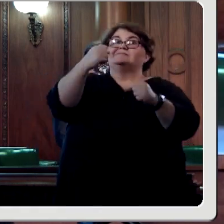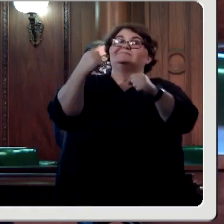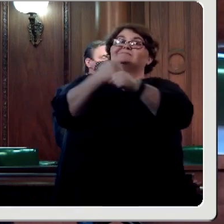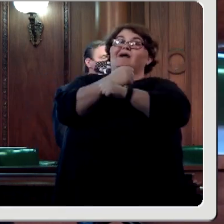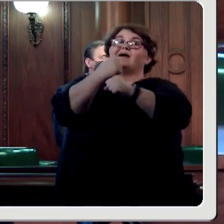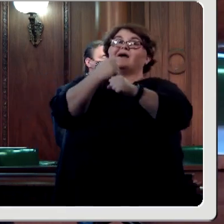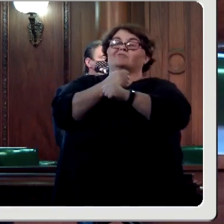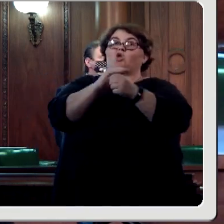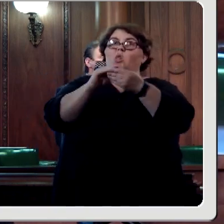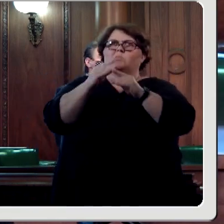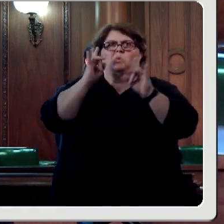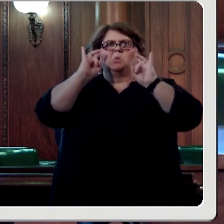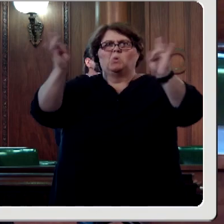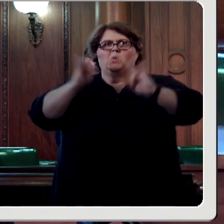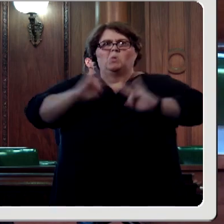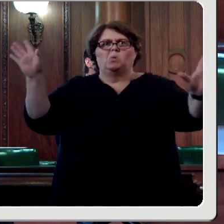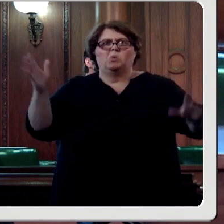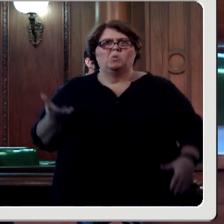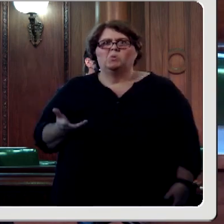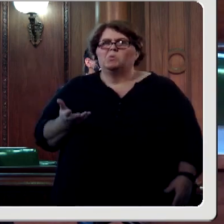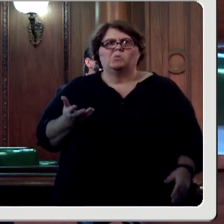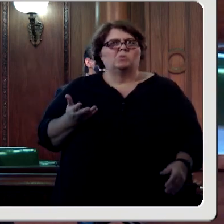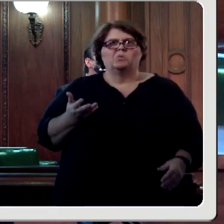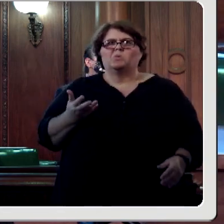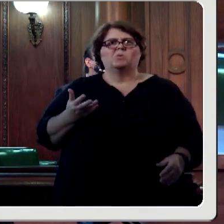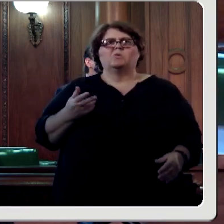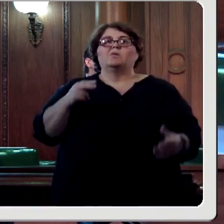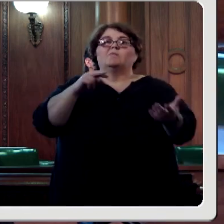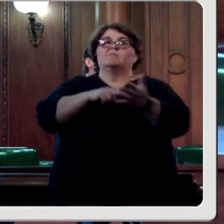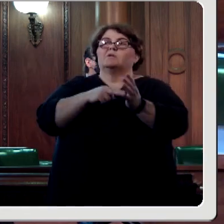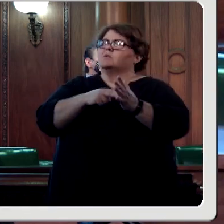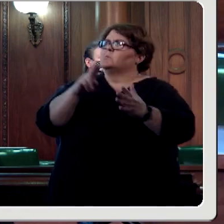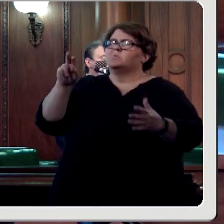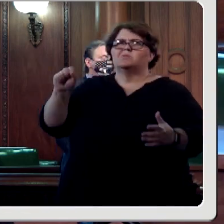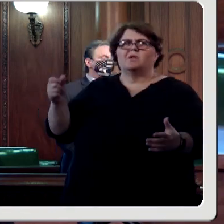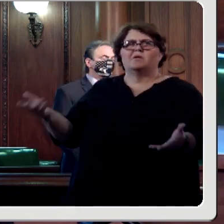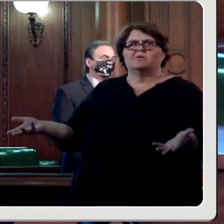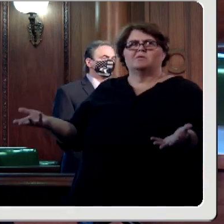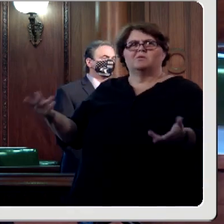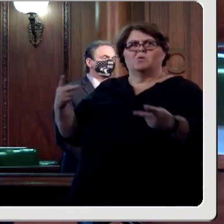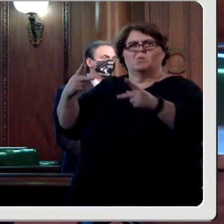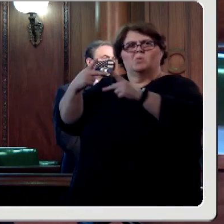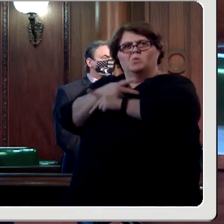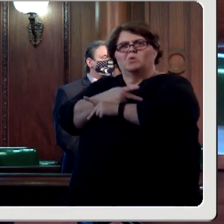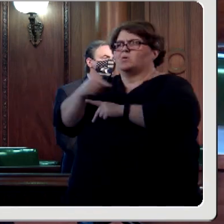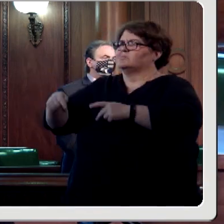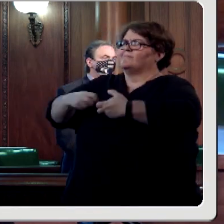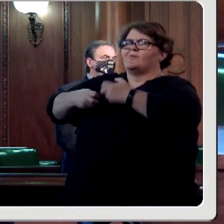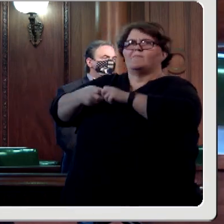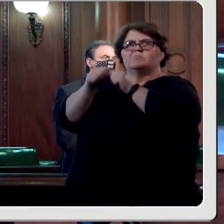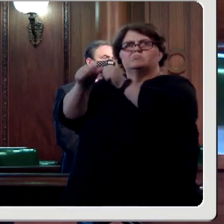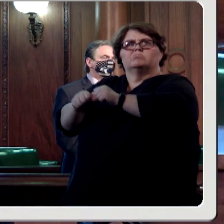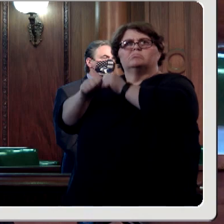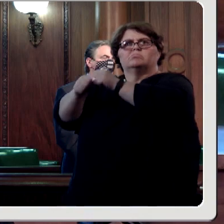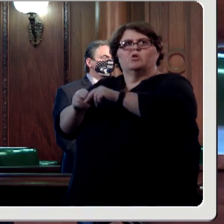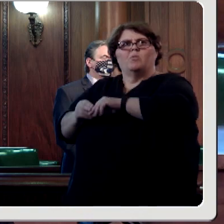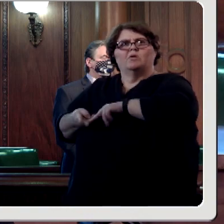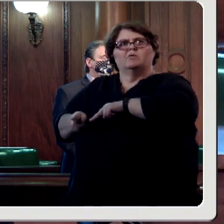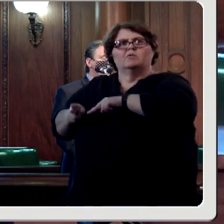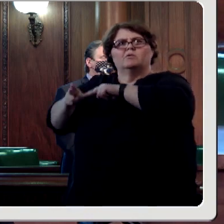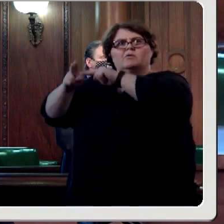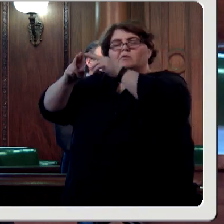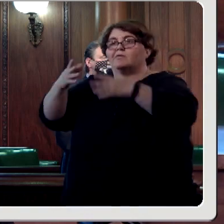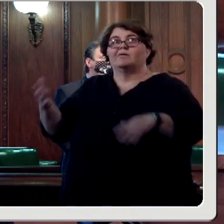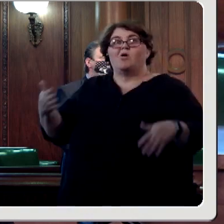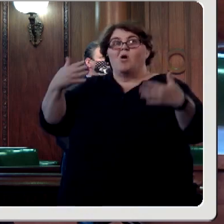the reality that we face as a country together. We've lost more than 210,000 people from this